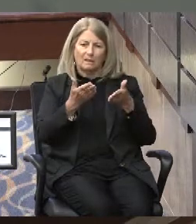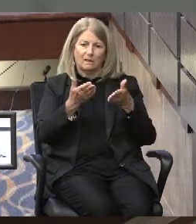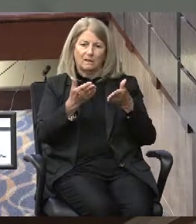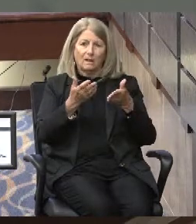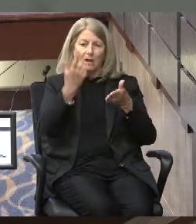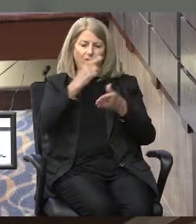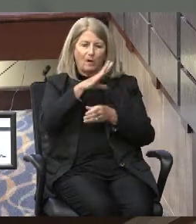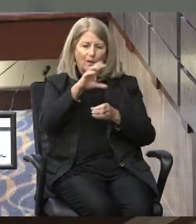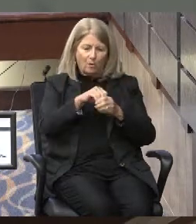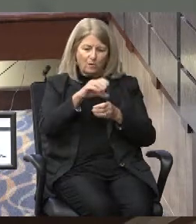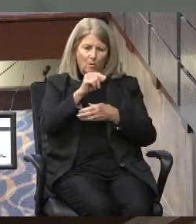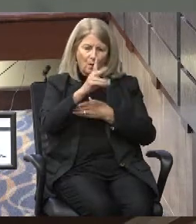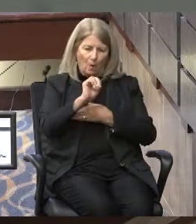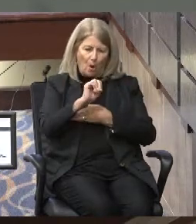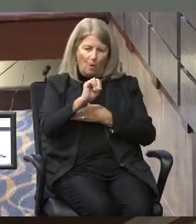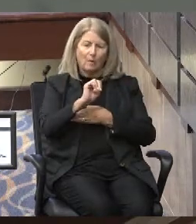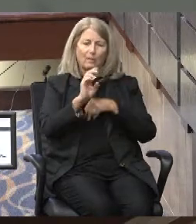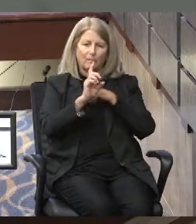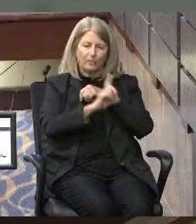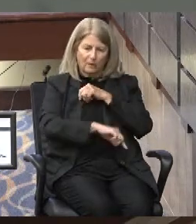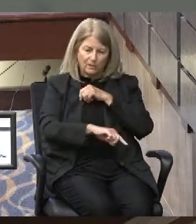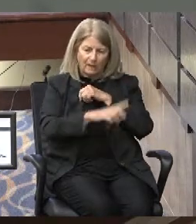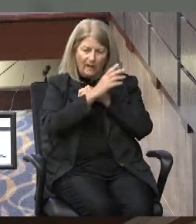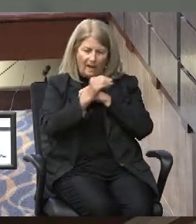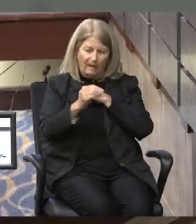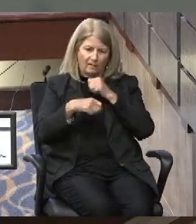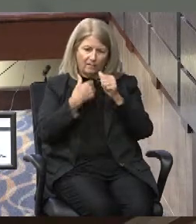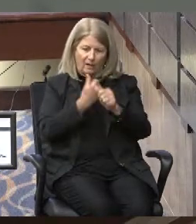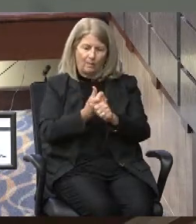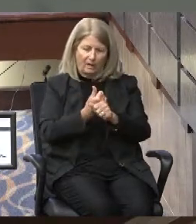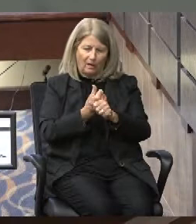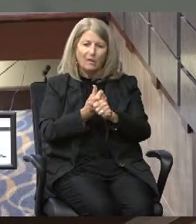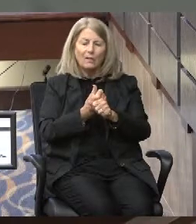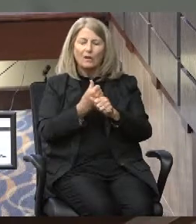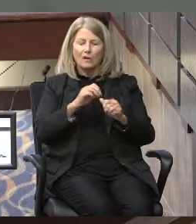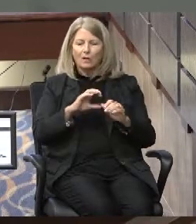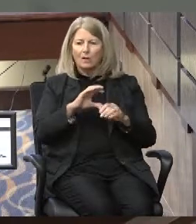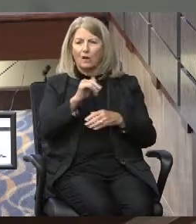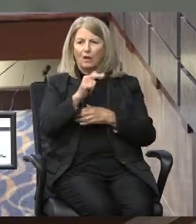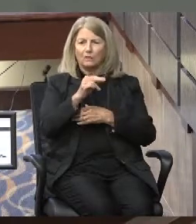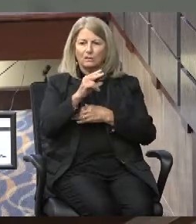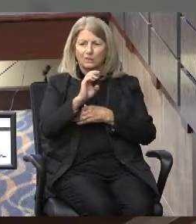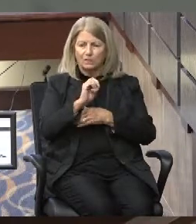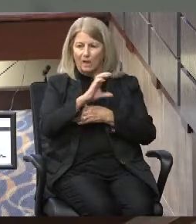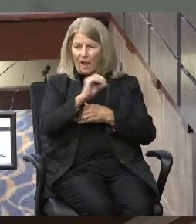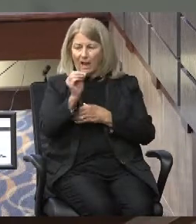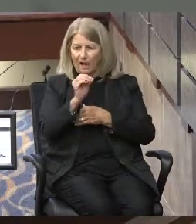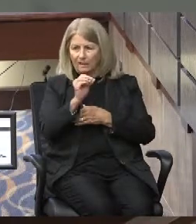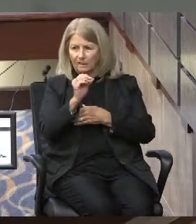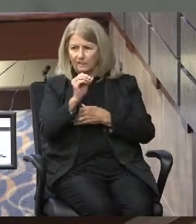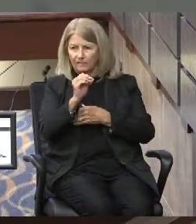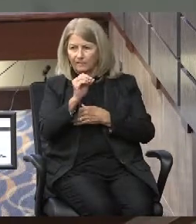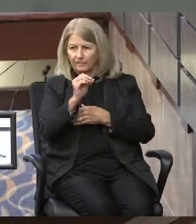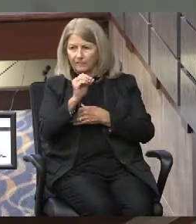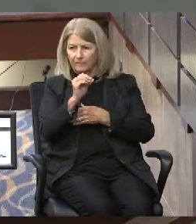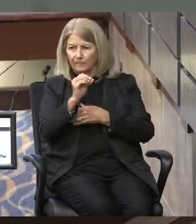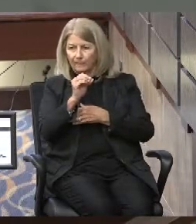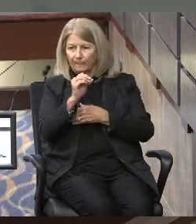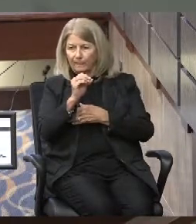inclusion in the code, providing for penalties, providing a severability clause, and finding and determining the meeting in which this ordinance is passed is open to the public as required by